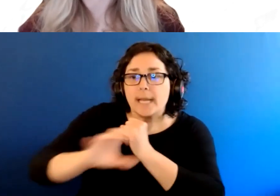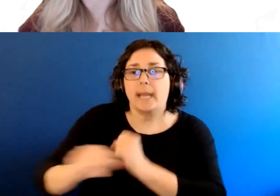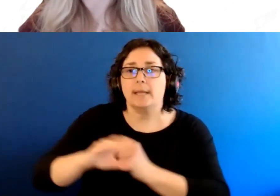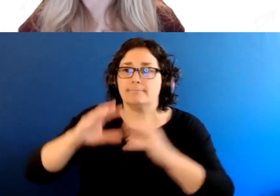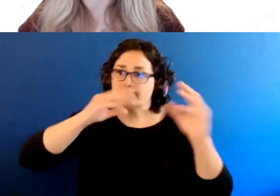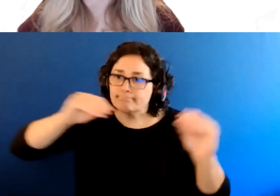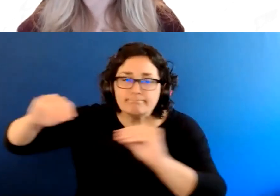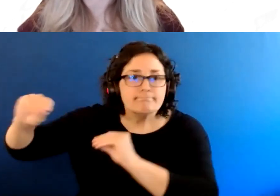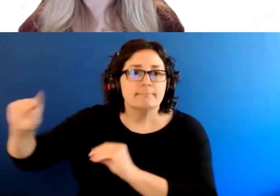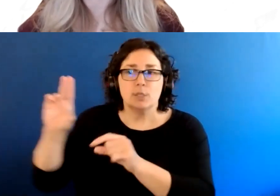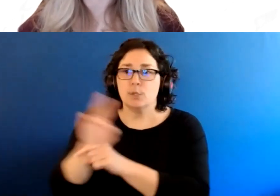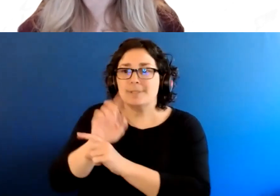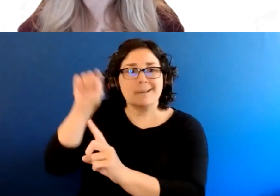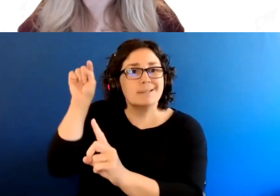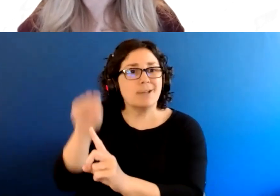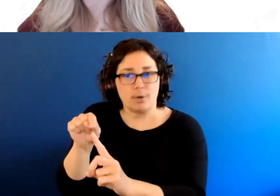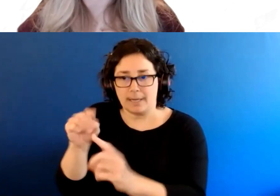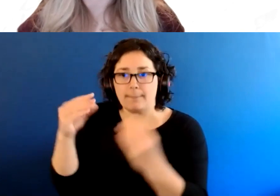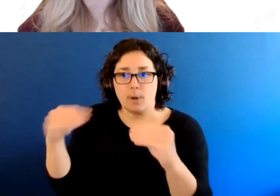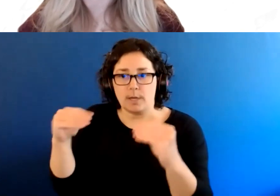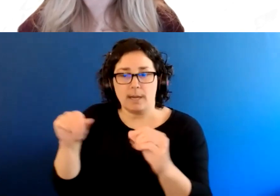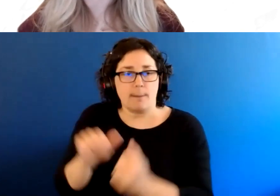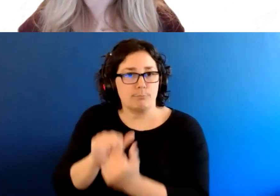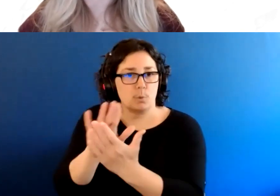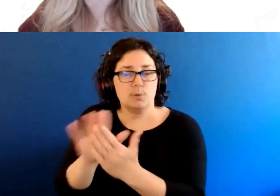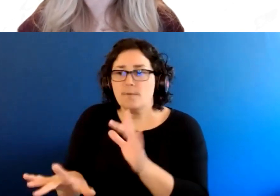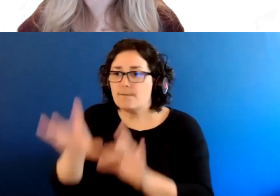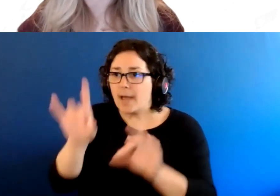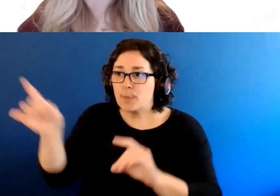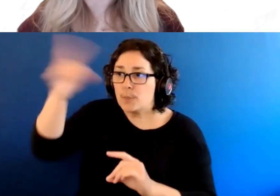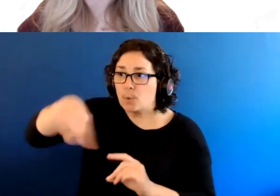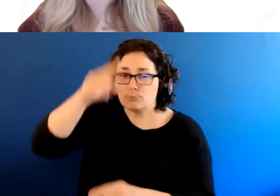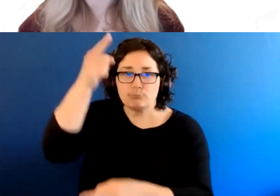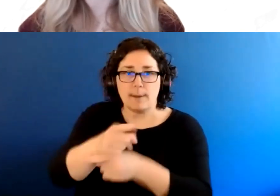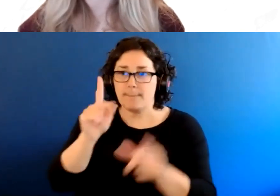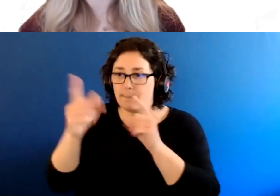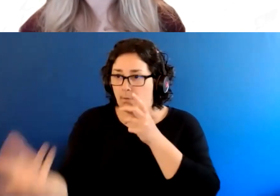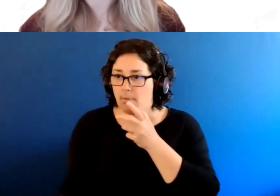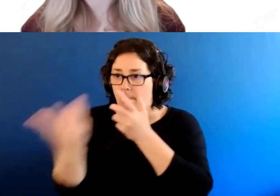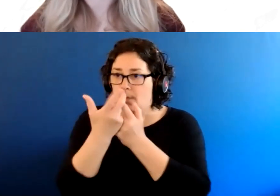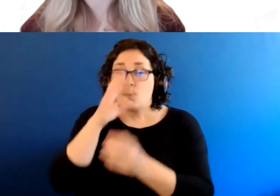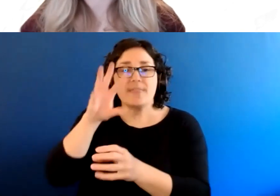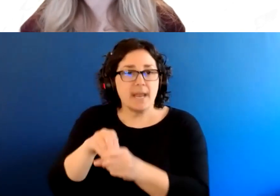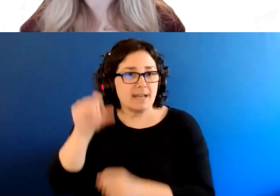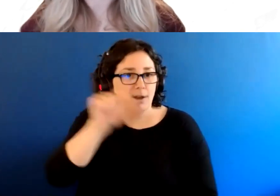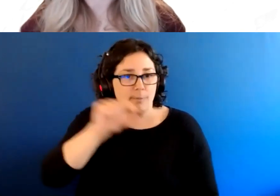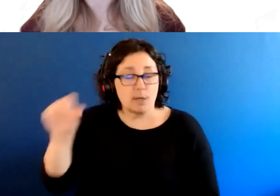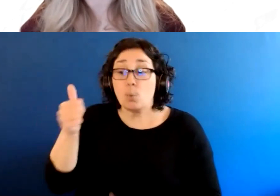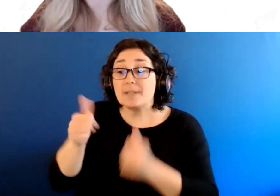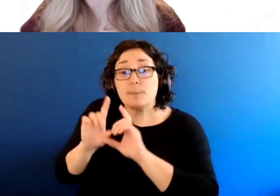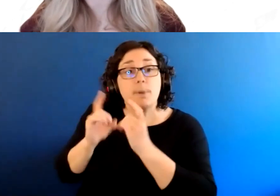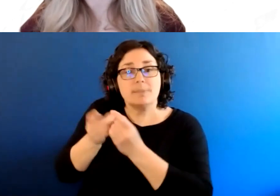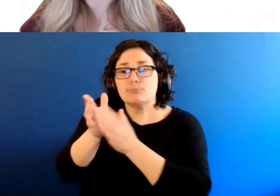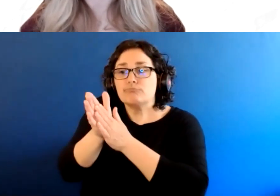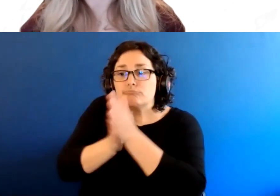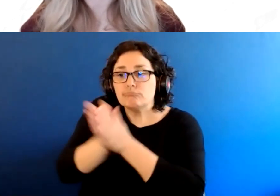be using a targeted marketing approach to find the people who would be in government, the departments in government that would be